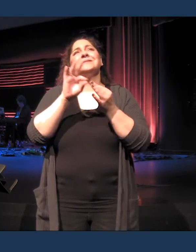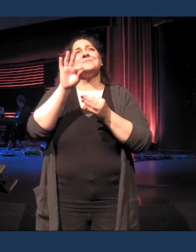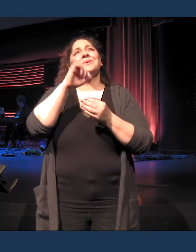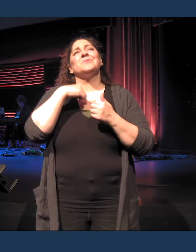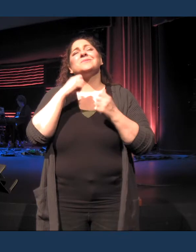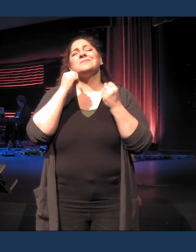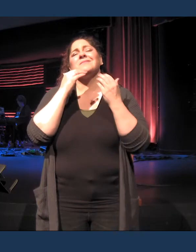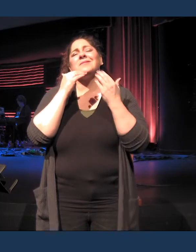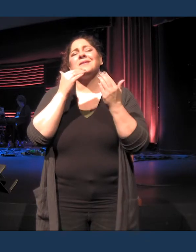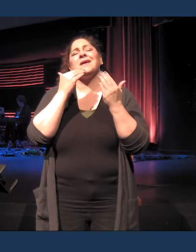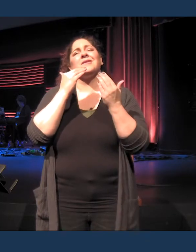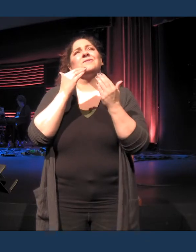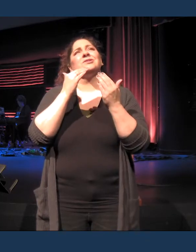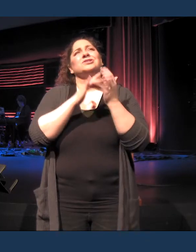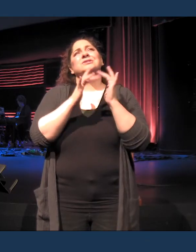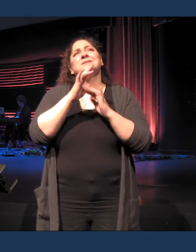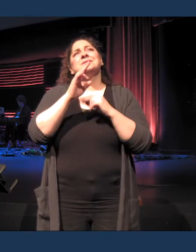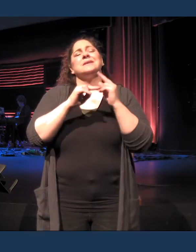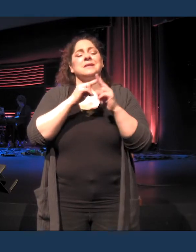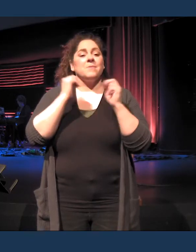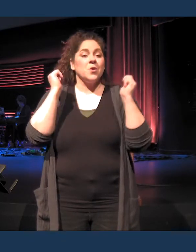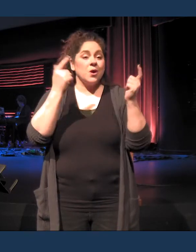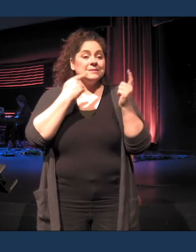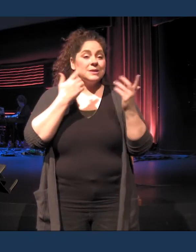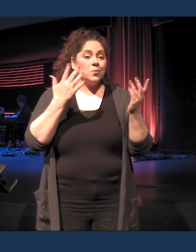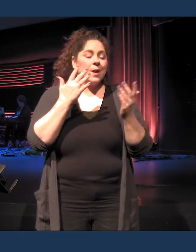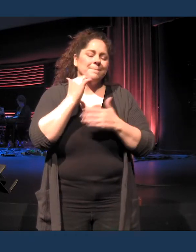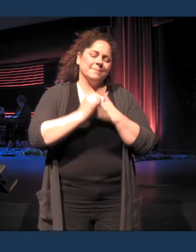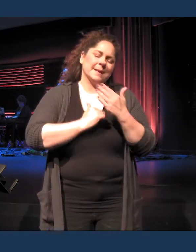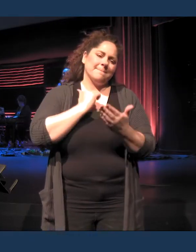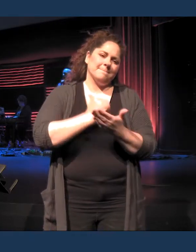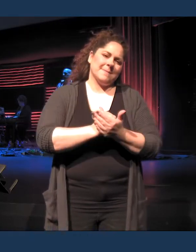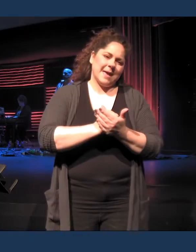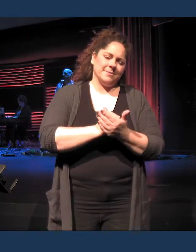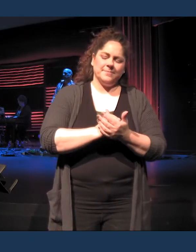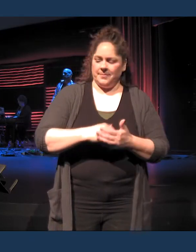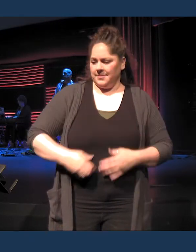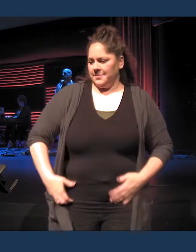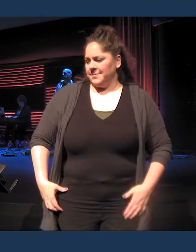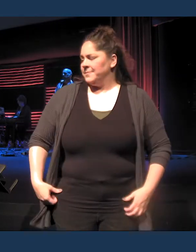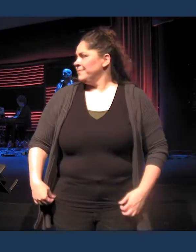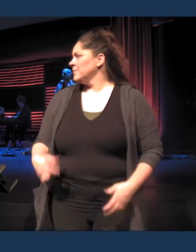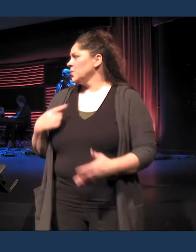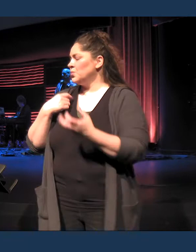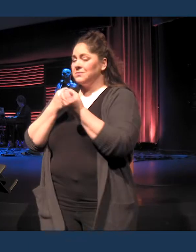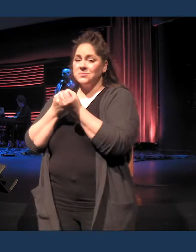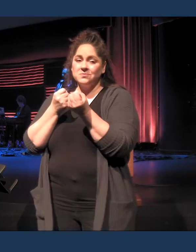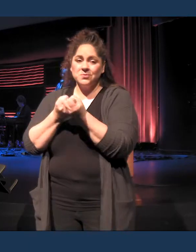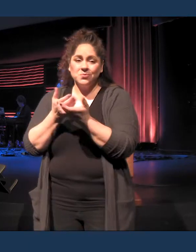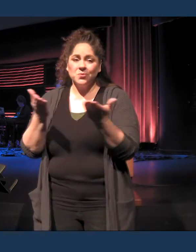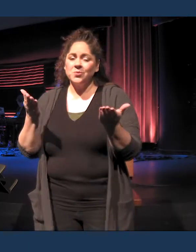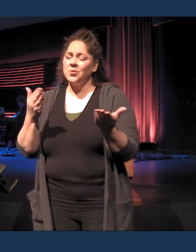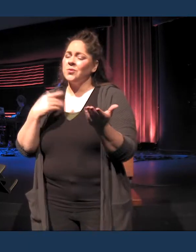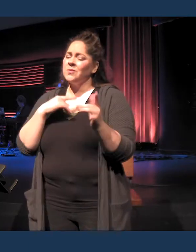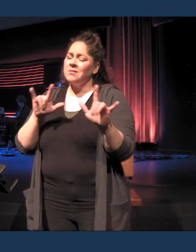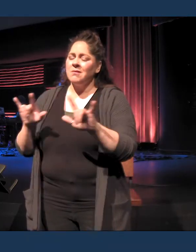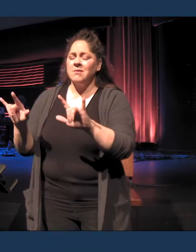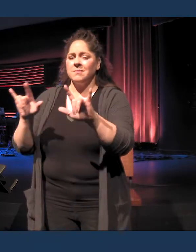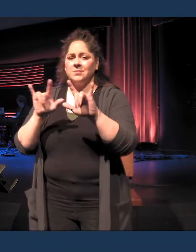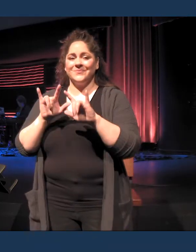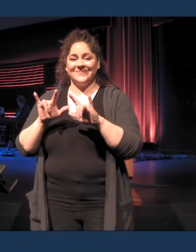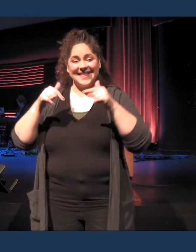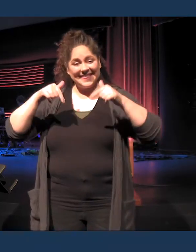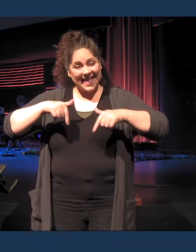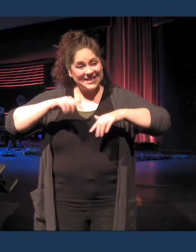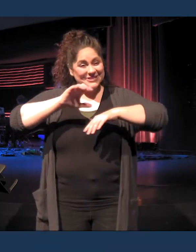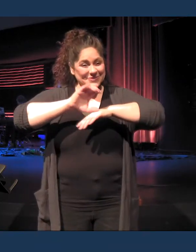so thankful for it. In Jesus' name, everybody says, amen. Family, we are standing with you guys. We love you so much. This is what